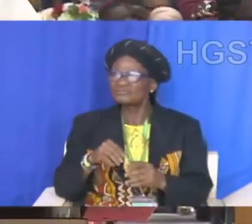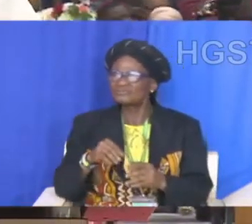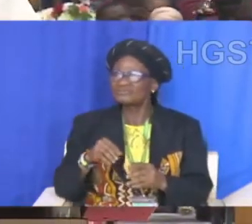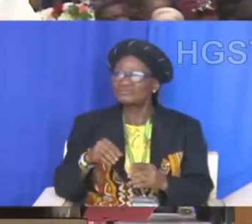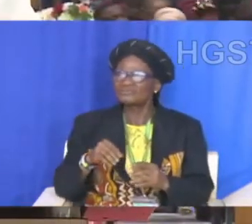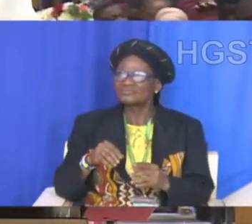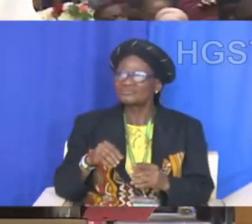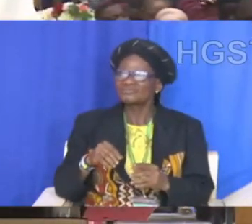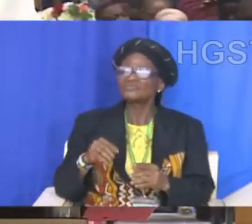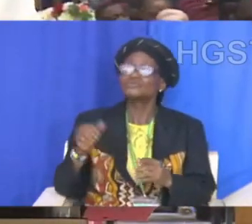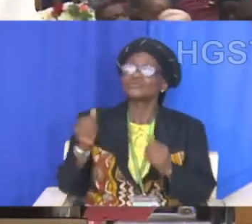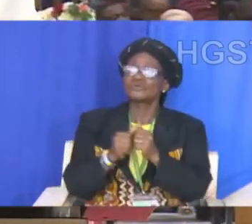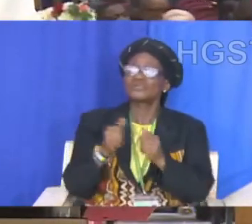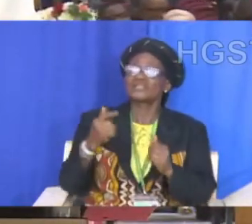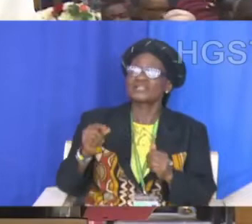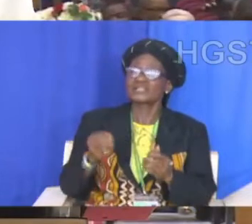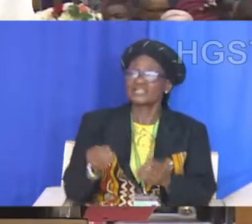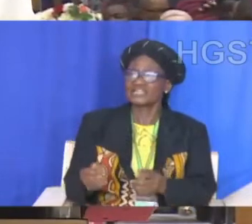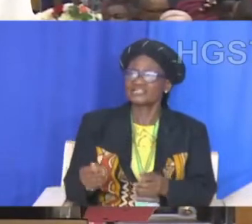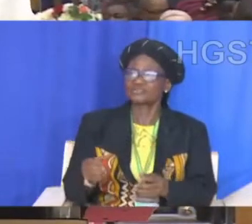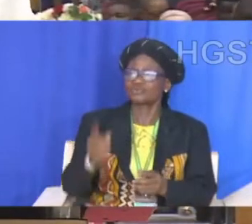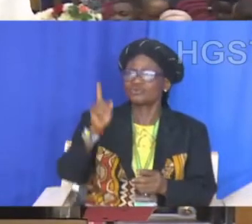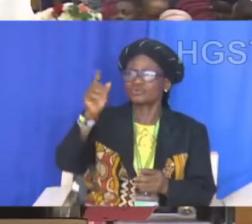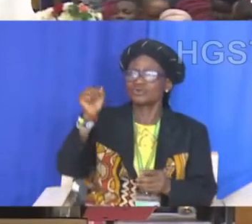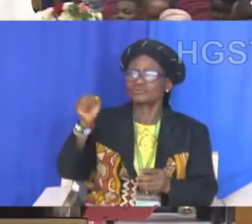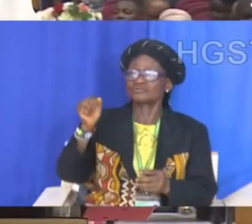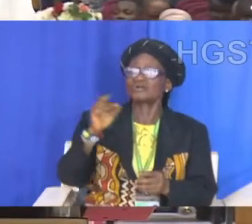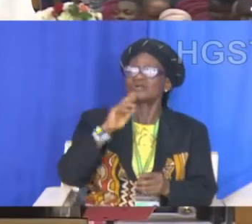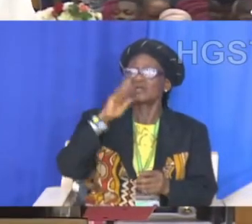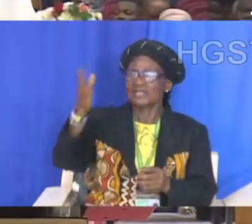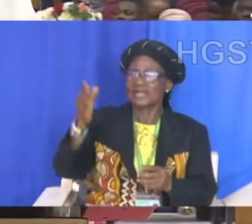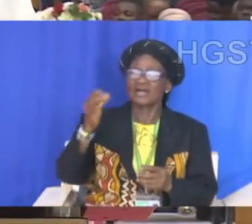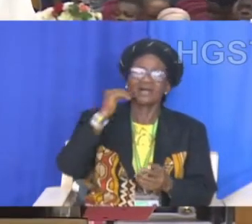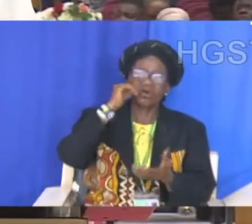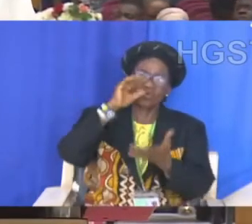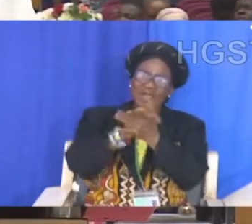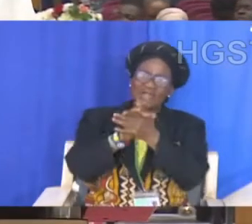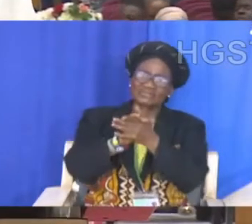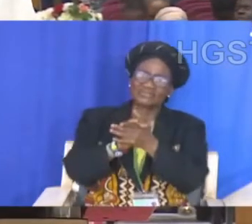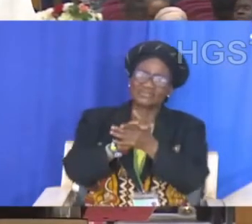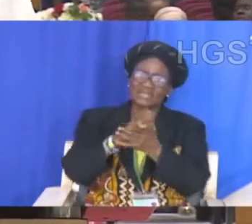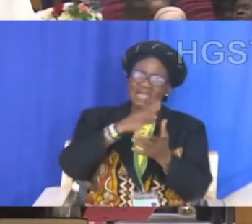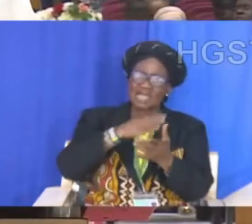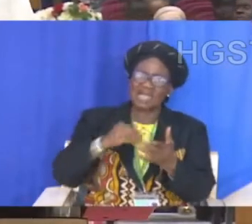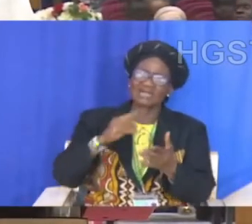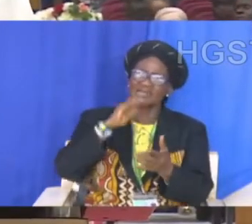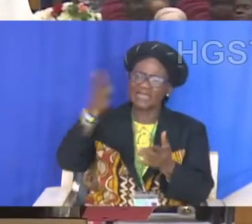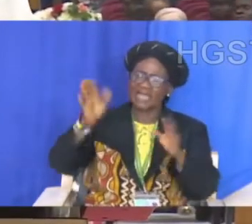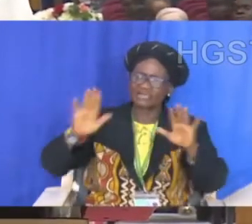with their little ones, their wives, and their children.